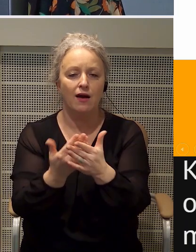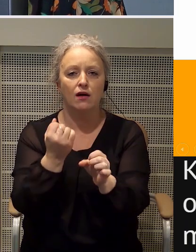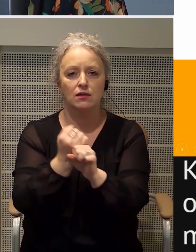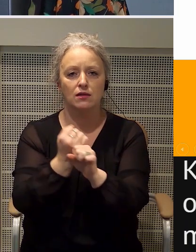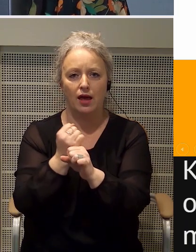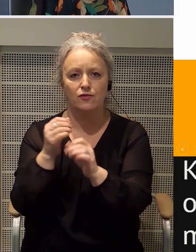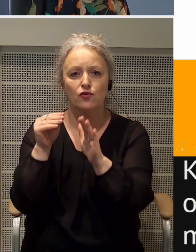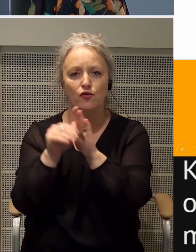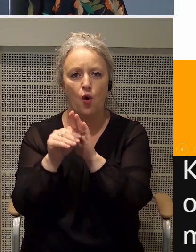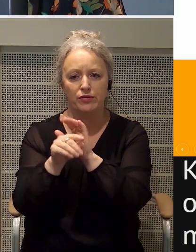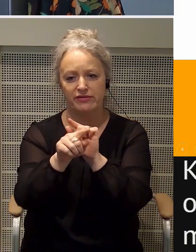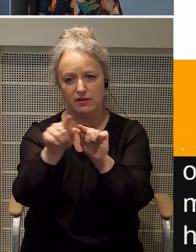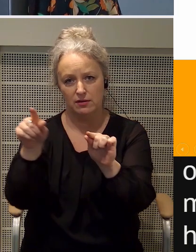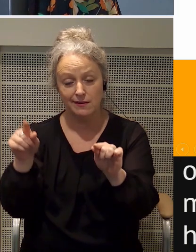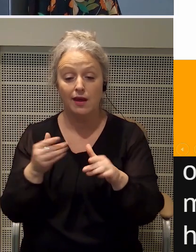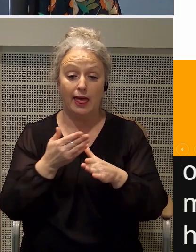And